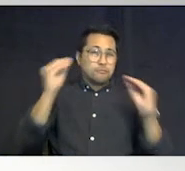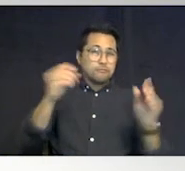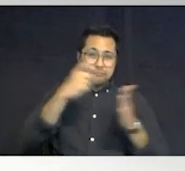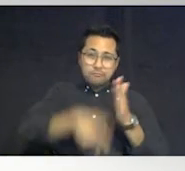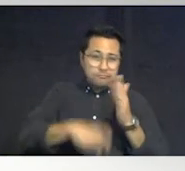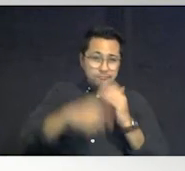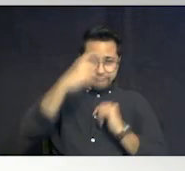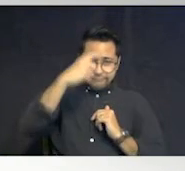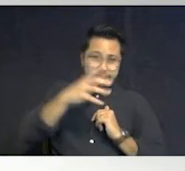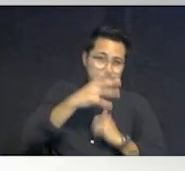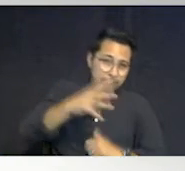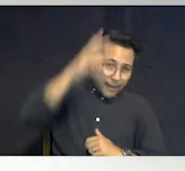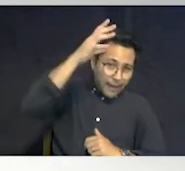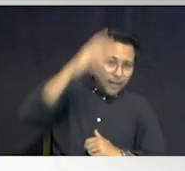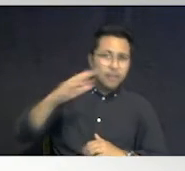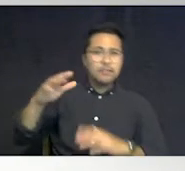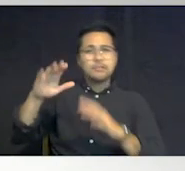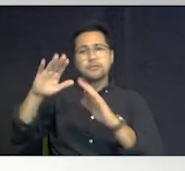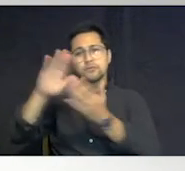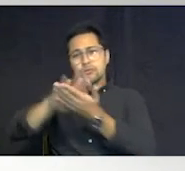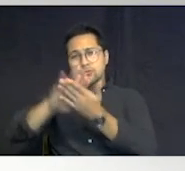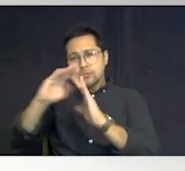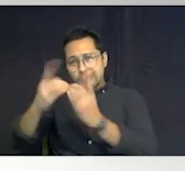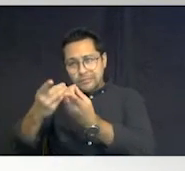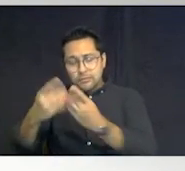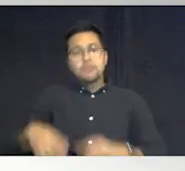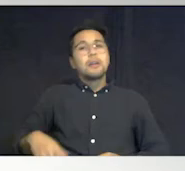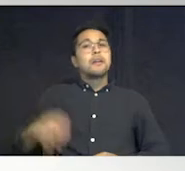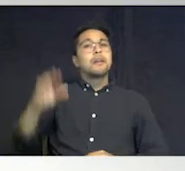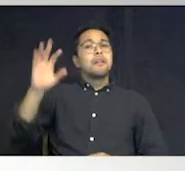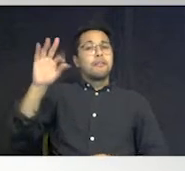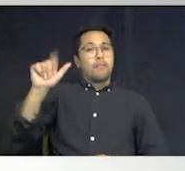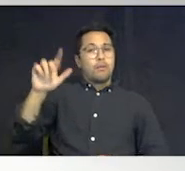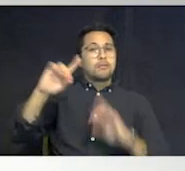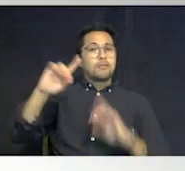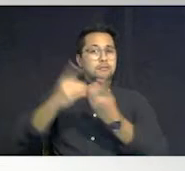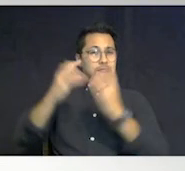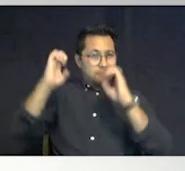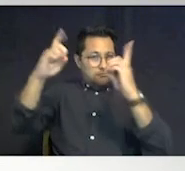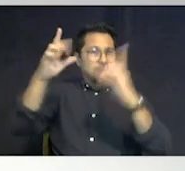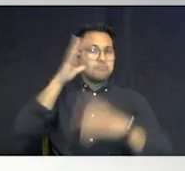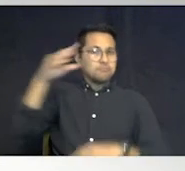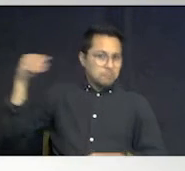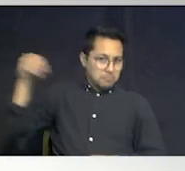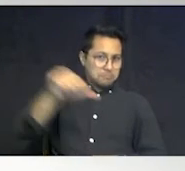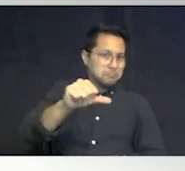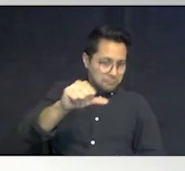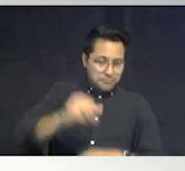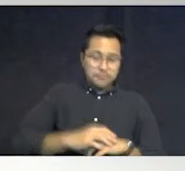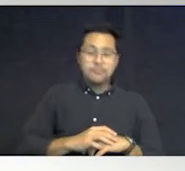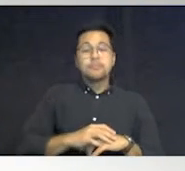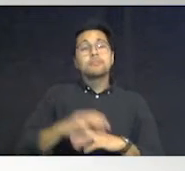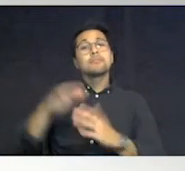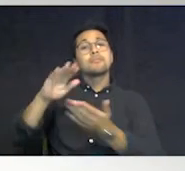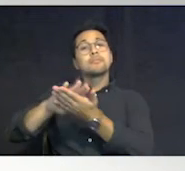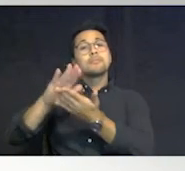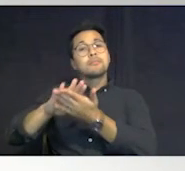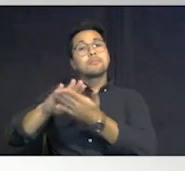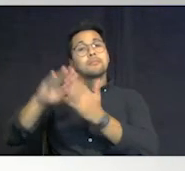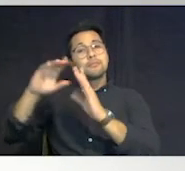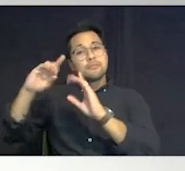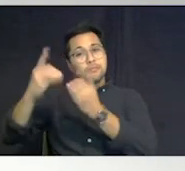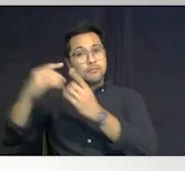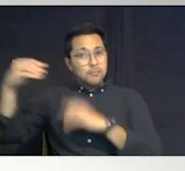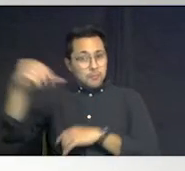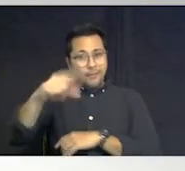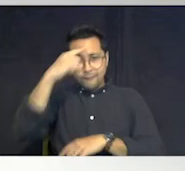or districts. Mediation is paid for by the Florida Department of Education. Districts are responsible for paying for gifted education